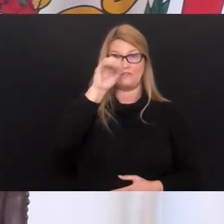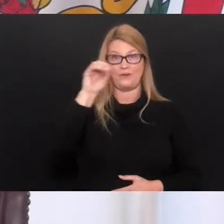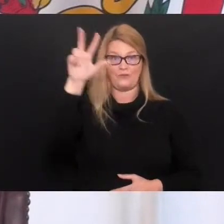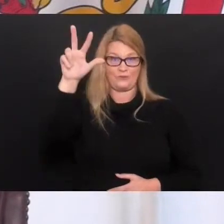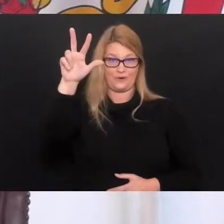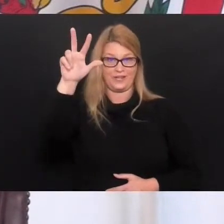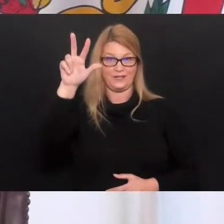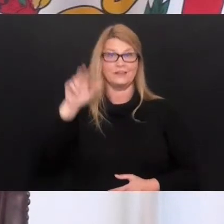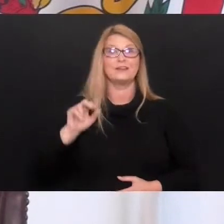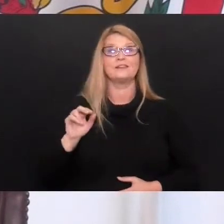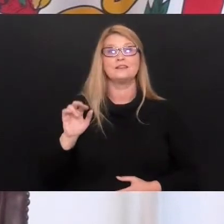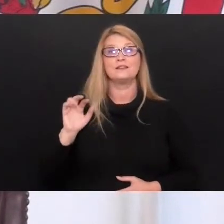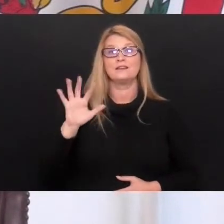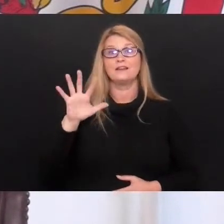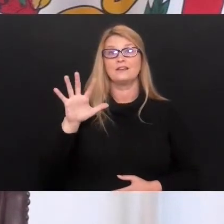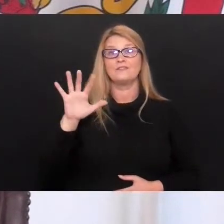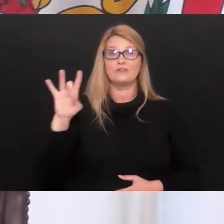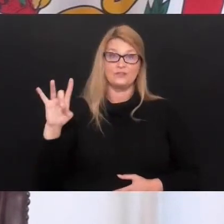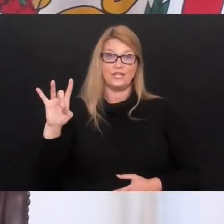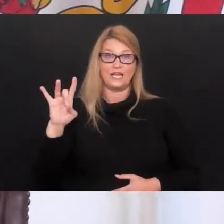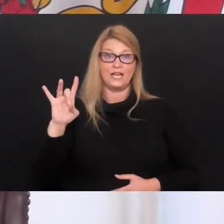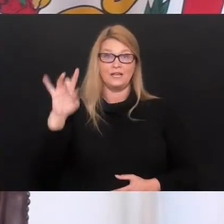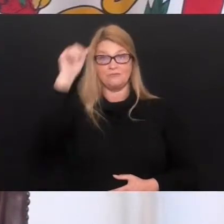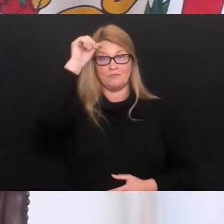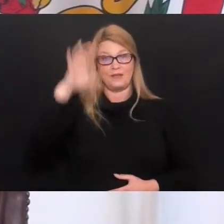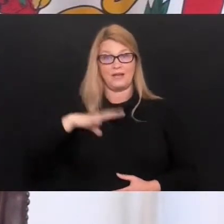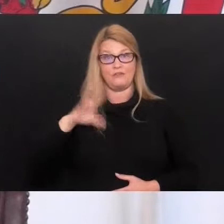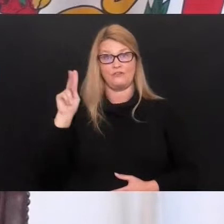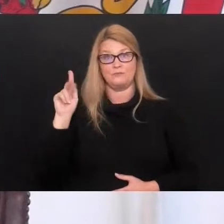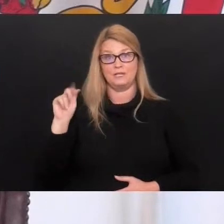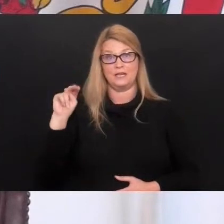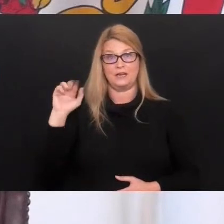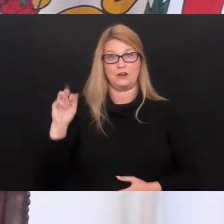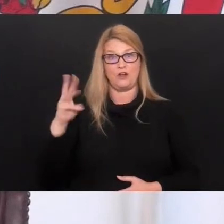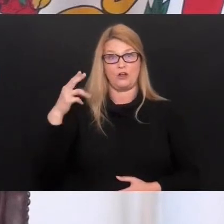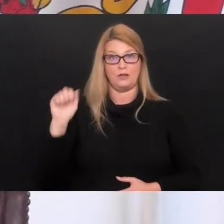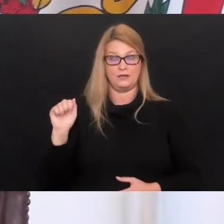2,503rd death is a 58-year-old male from Kanawha County.